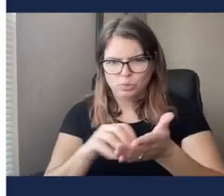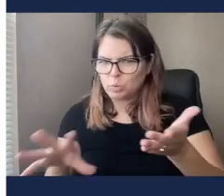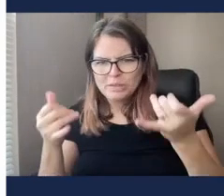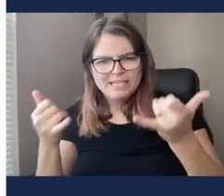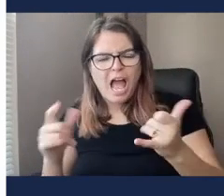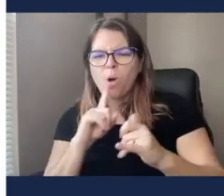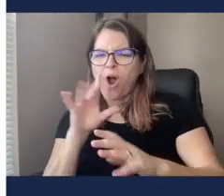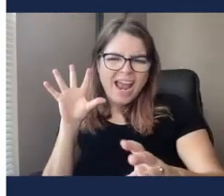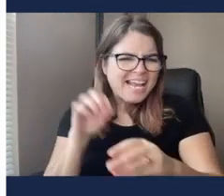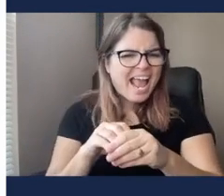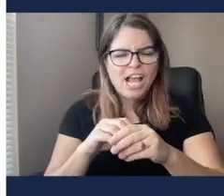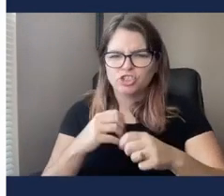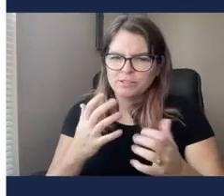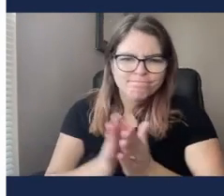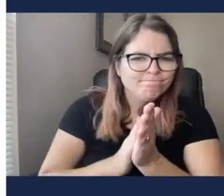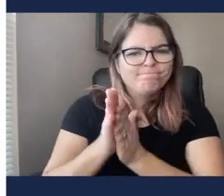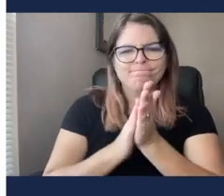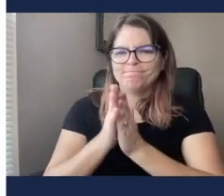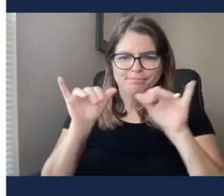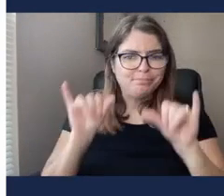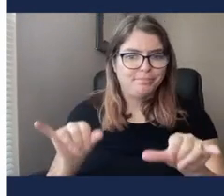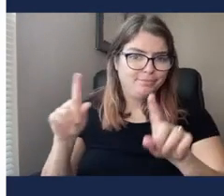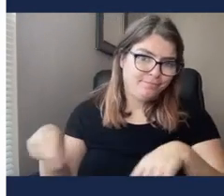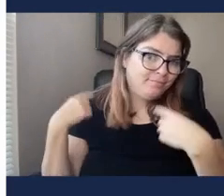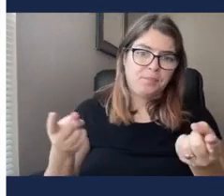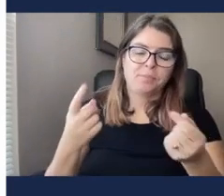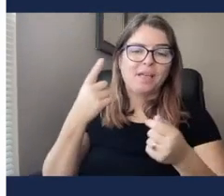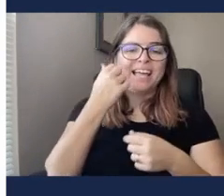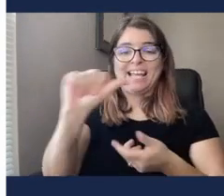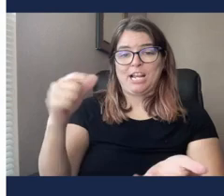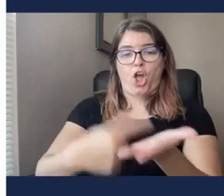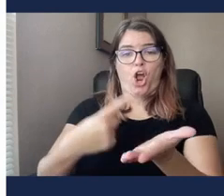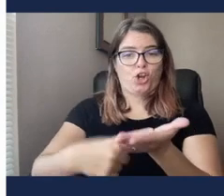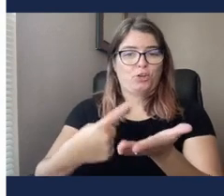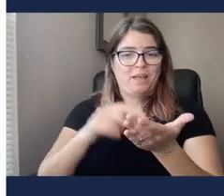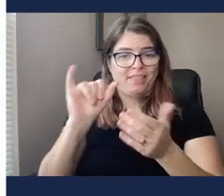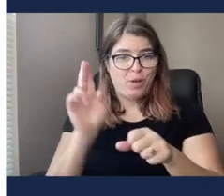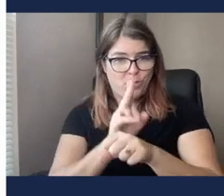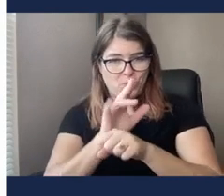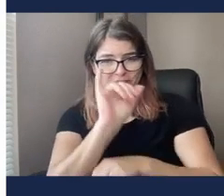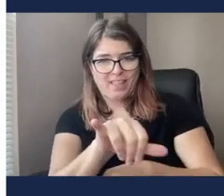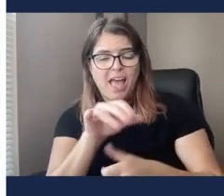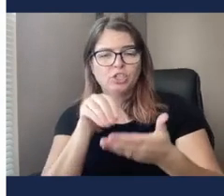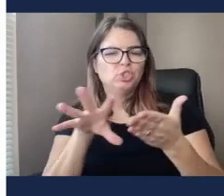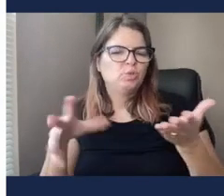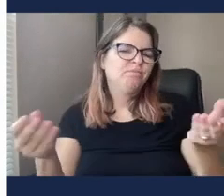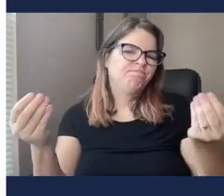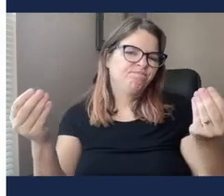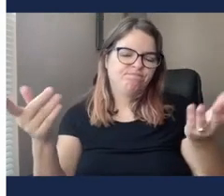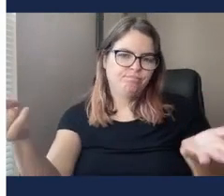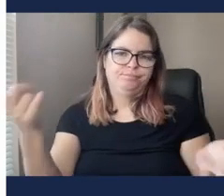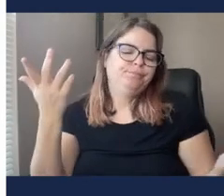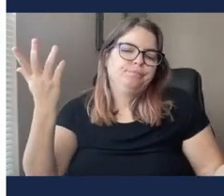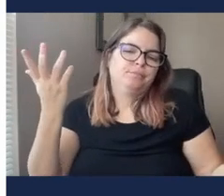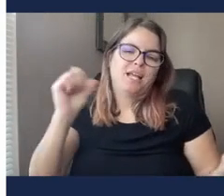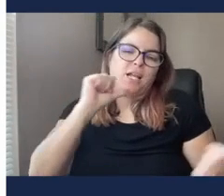engaged and activated and passionate as ever. So I think any argument that rests in students' lack of familiarity